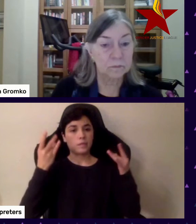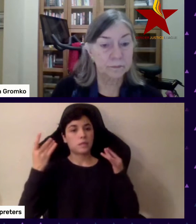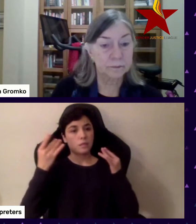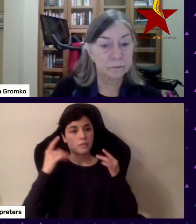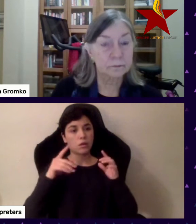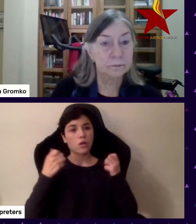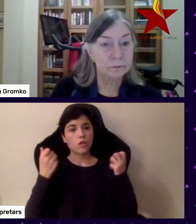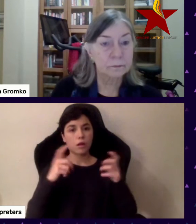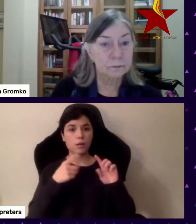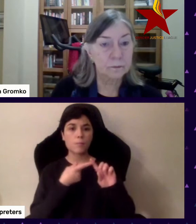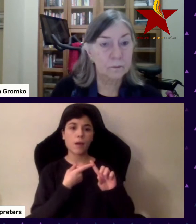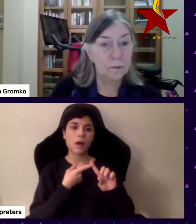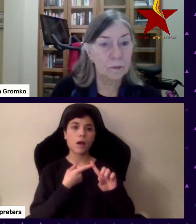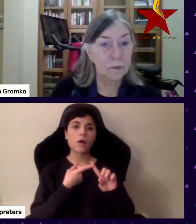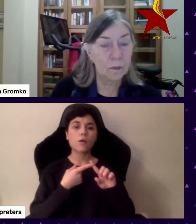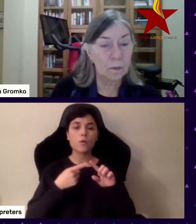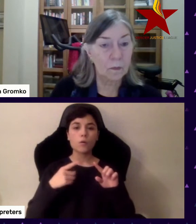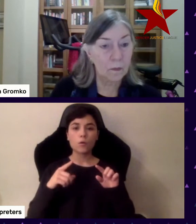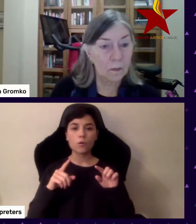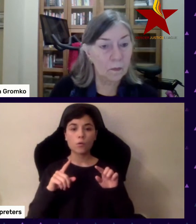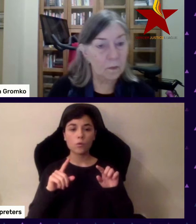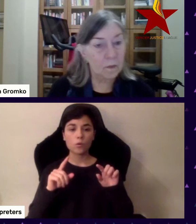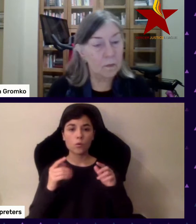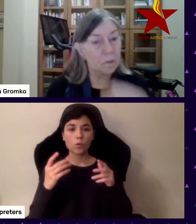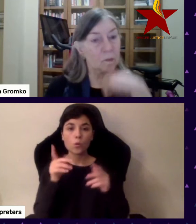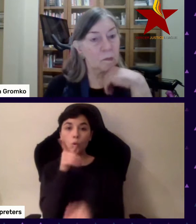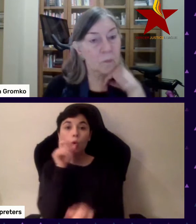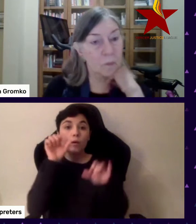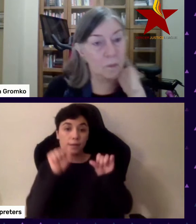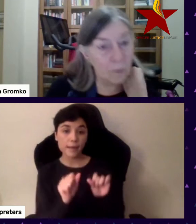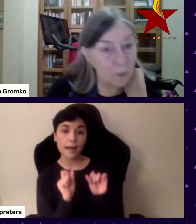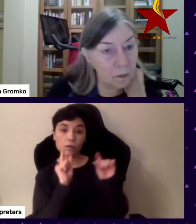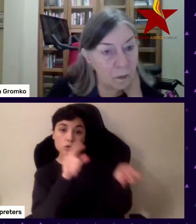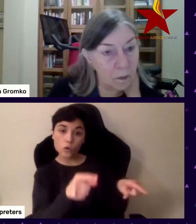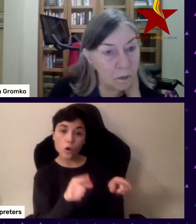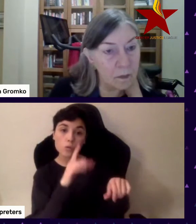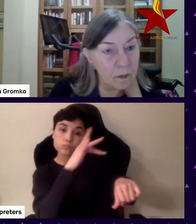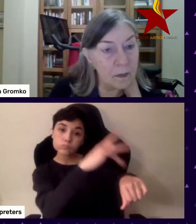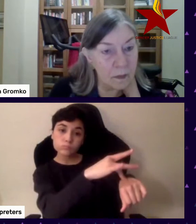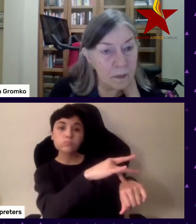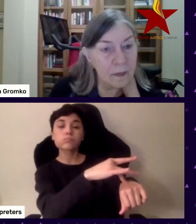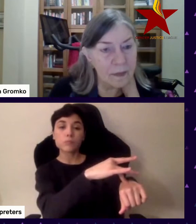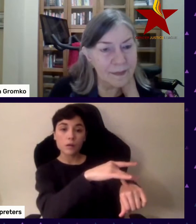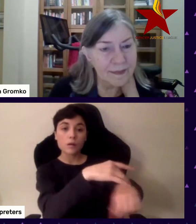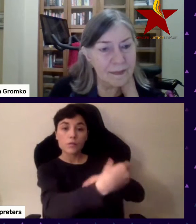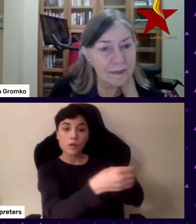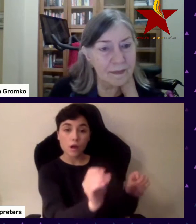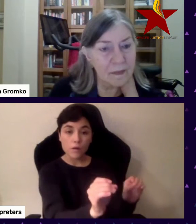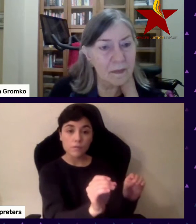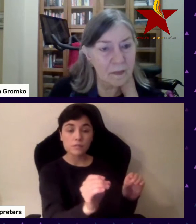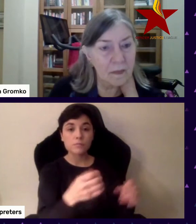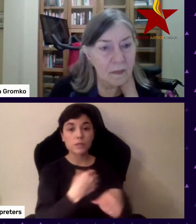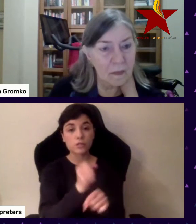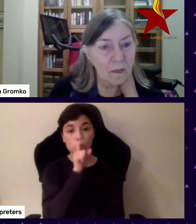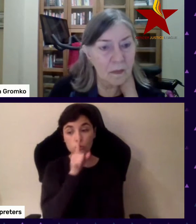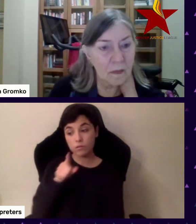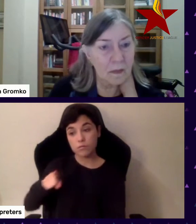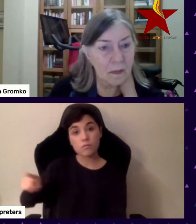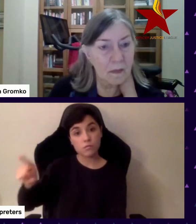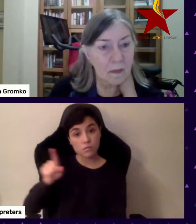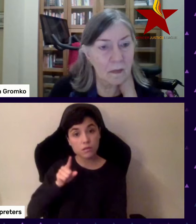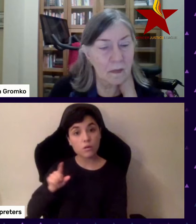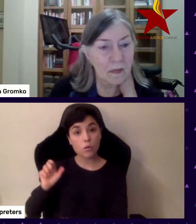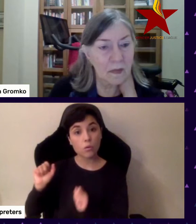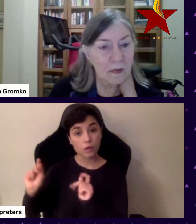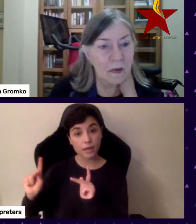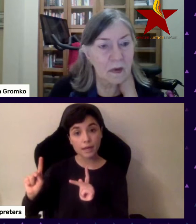in the family, get yourself vaccinated before you come in. Looking at taking care of each other before we start to get back out